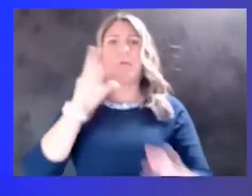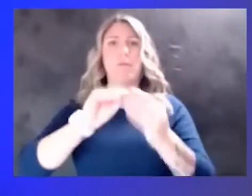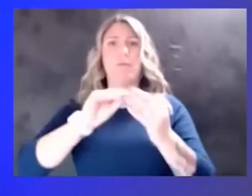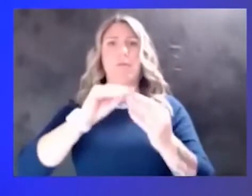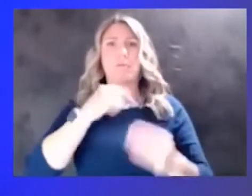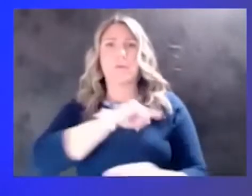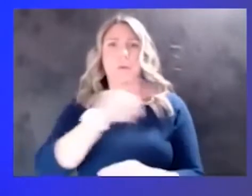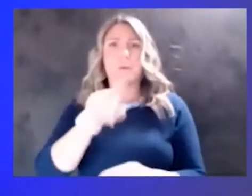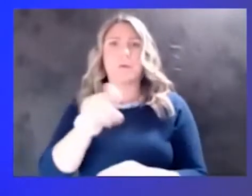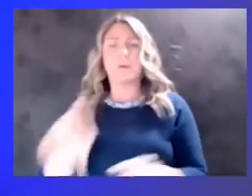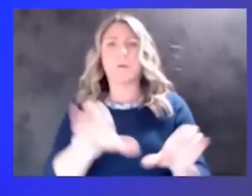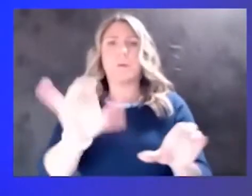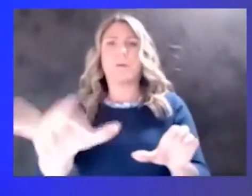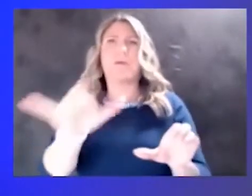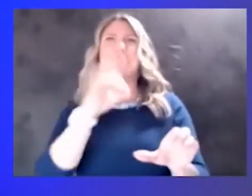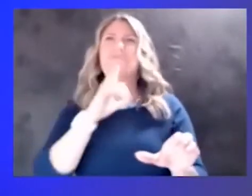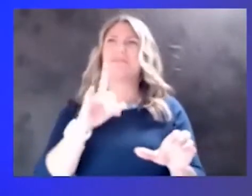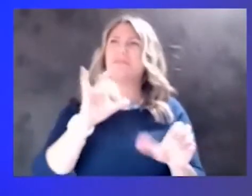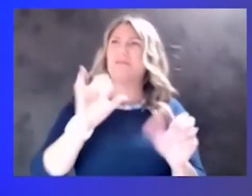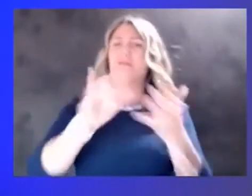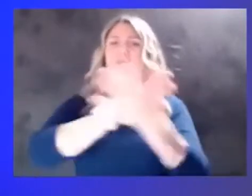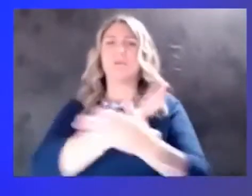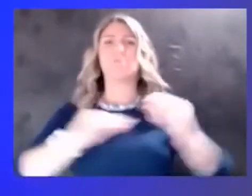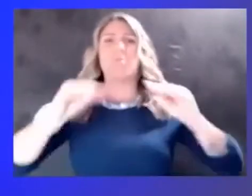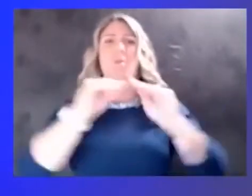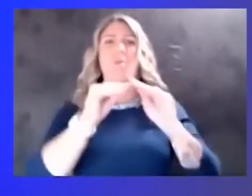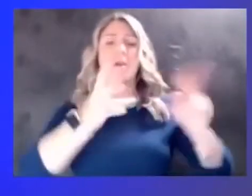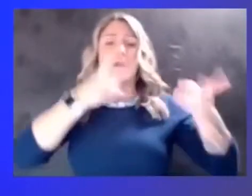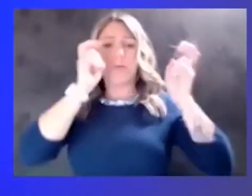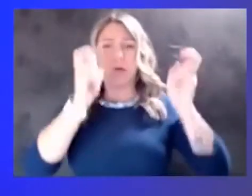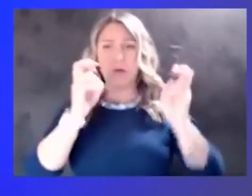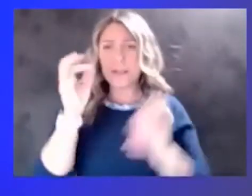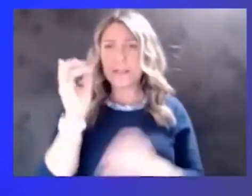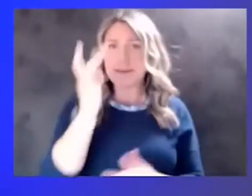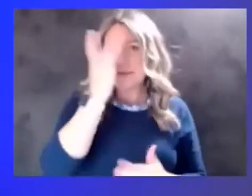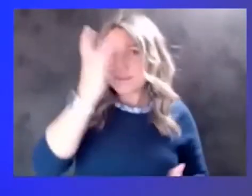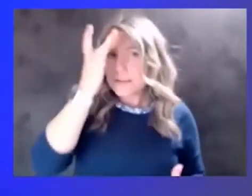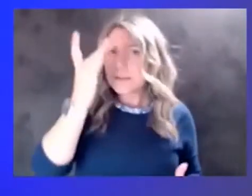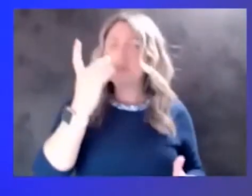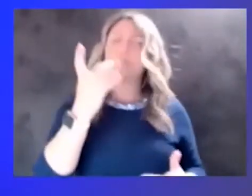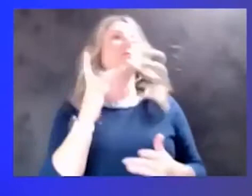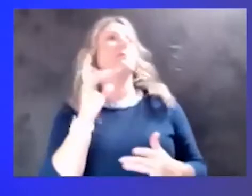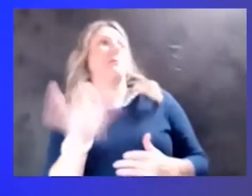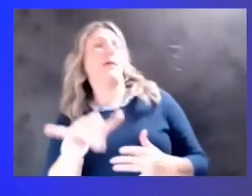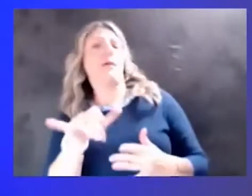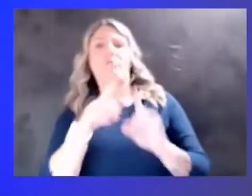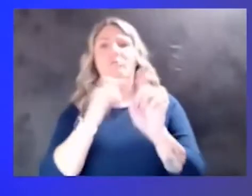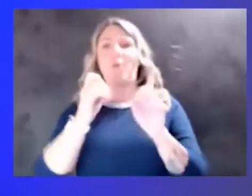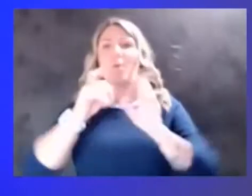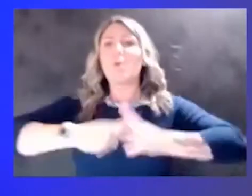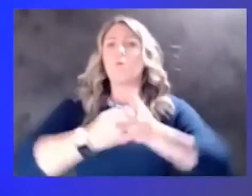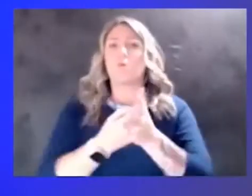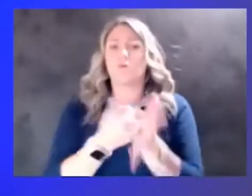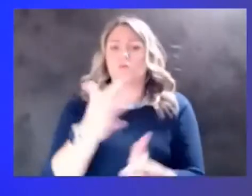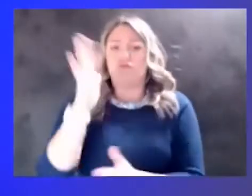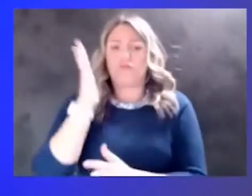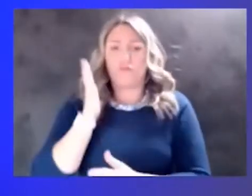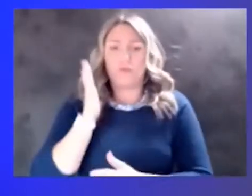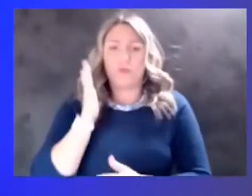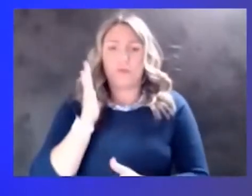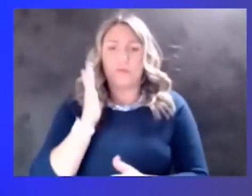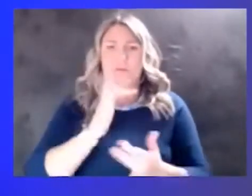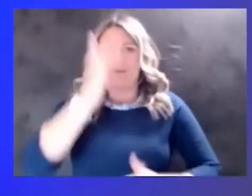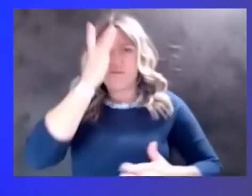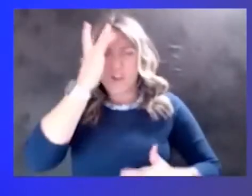well, does this cause more severe disease? Does this variant cause it more than the original the virus that was going